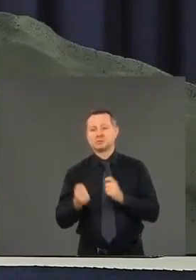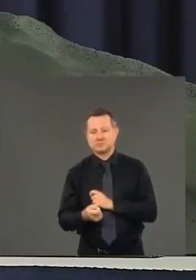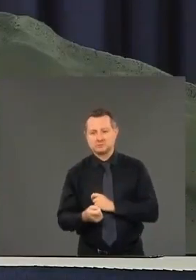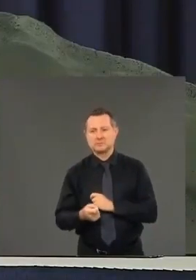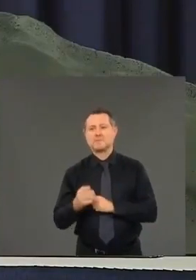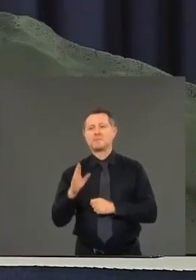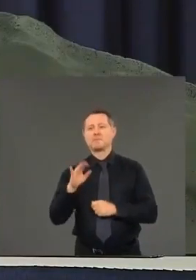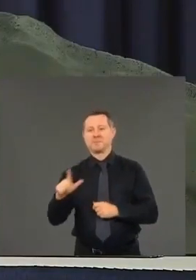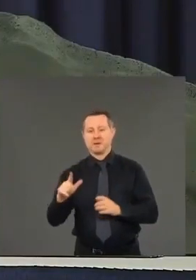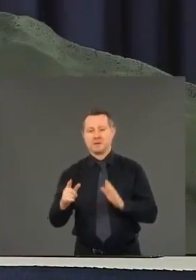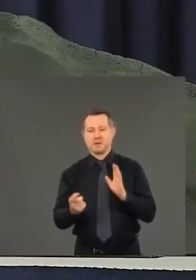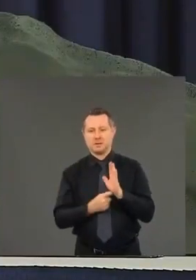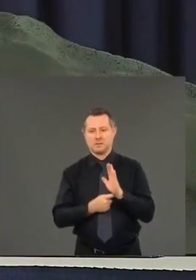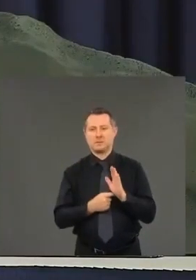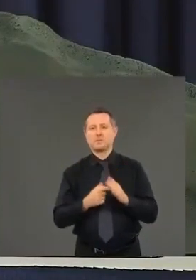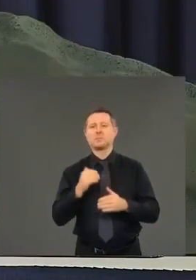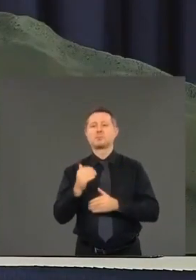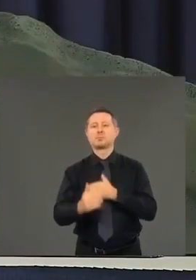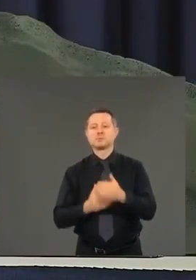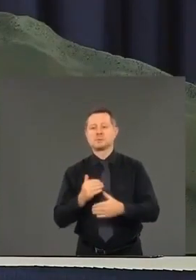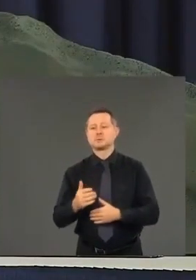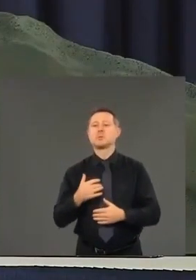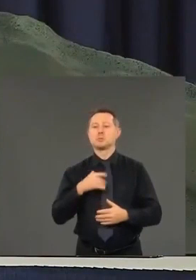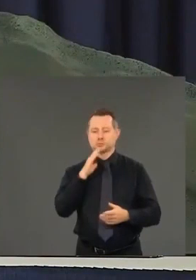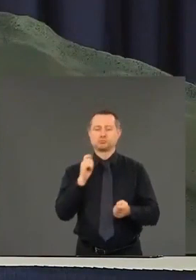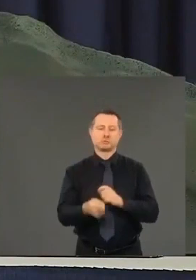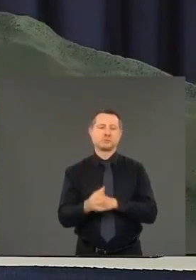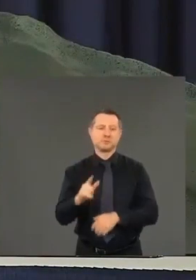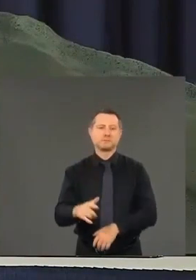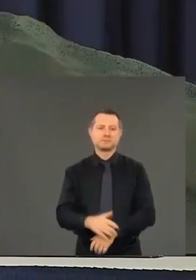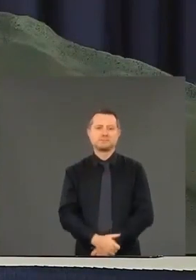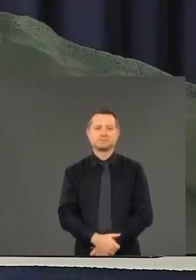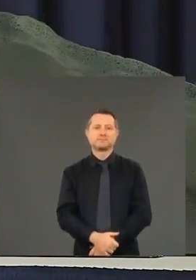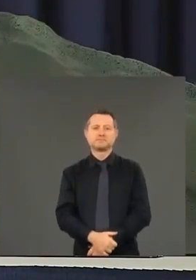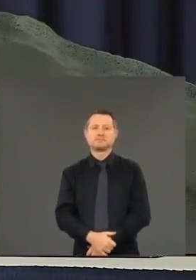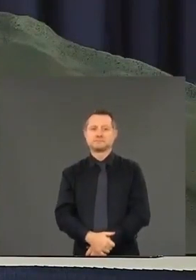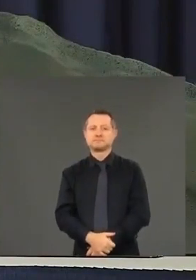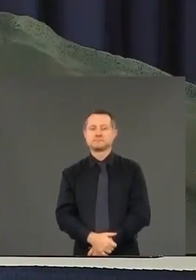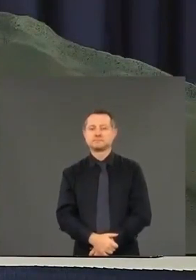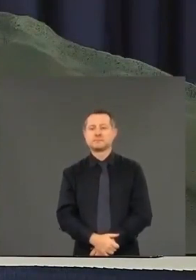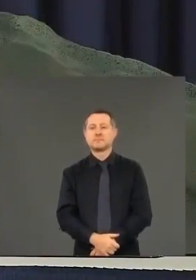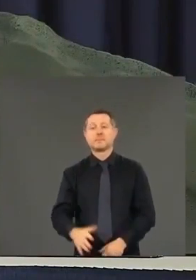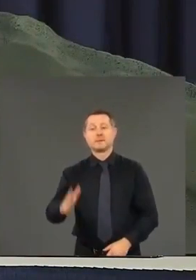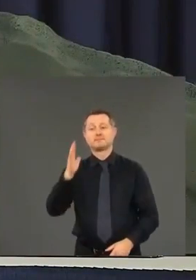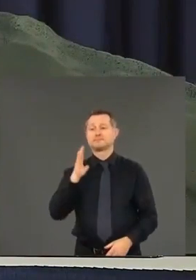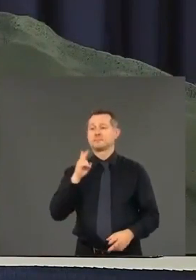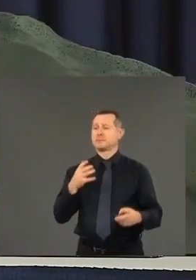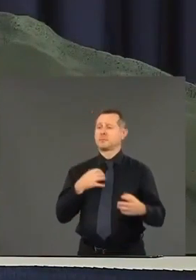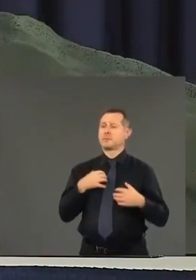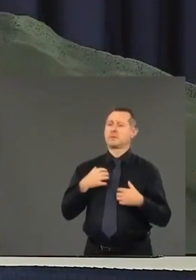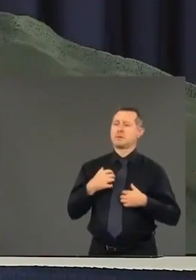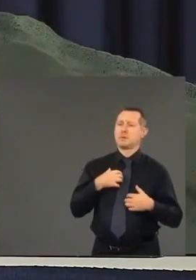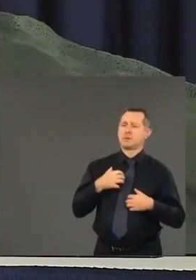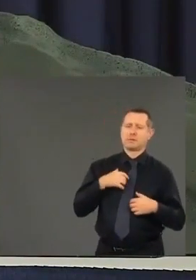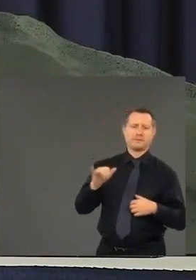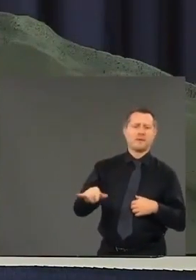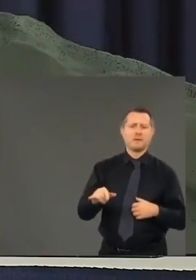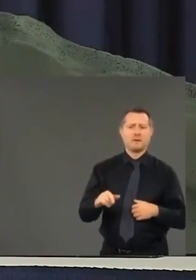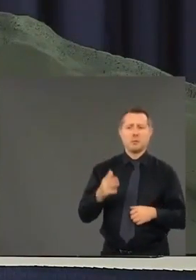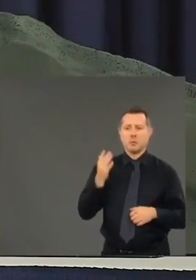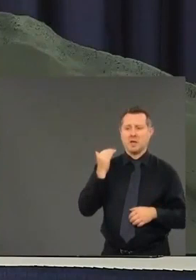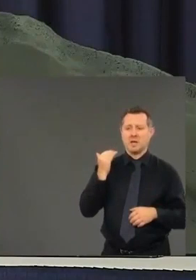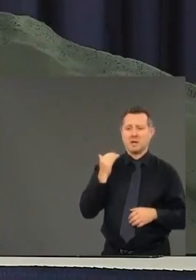bail. We reformed bail reform, right? We did that. That's what they said months ago when there was a spike